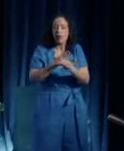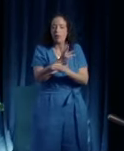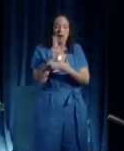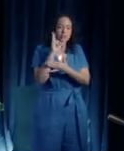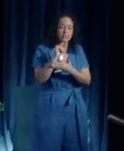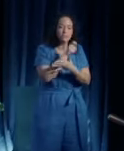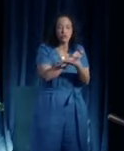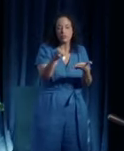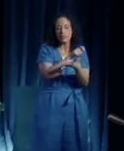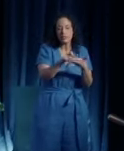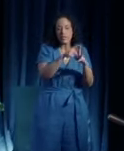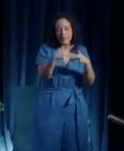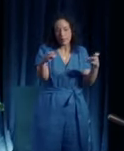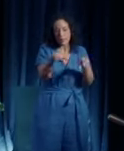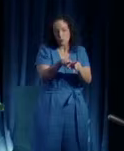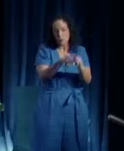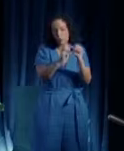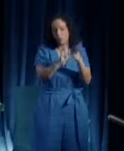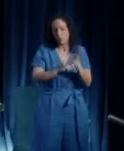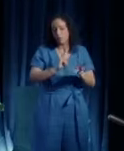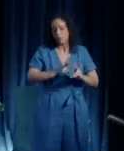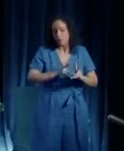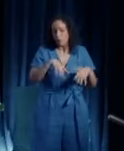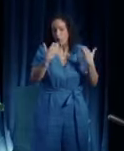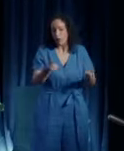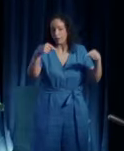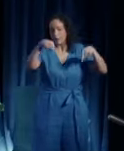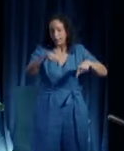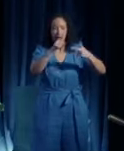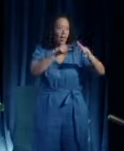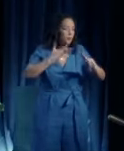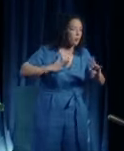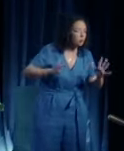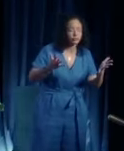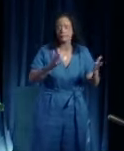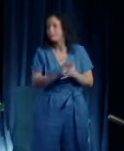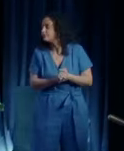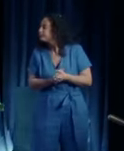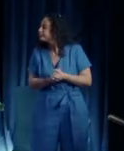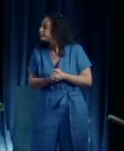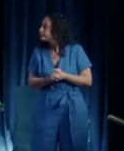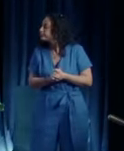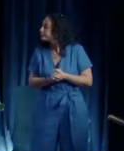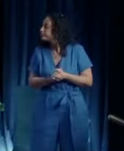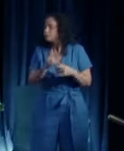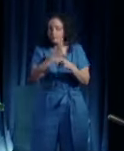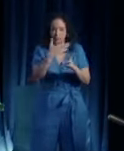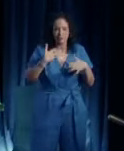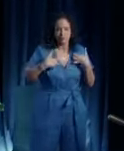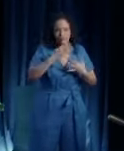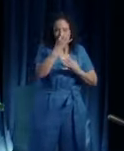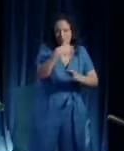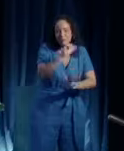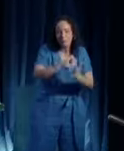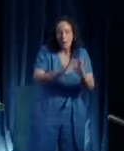captioning and BSL interpretation as well, should you require that. If you're interested in buying books, which I'm sure you